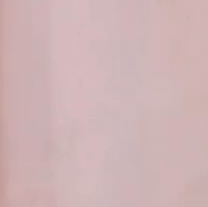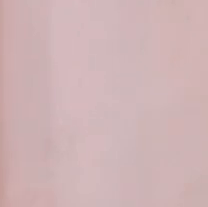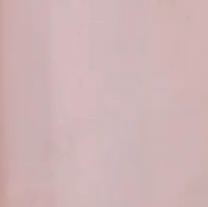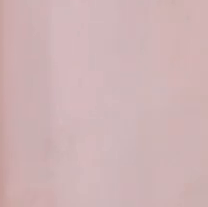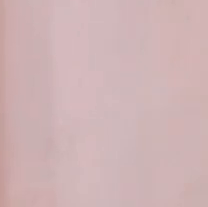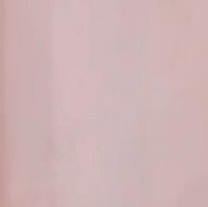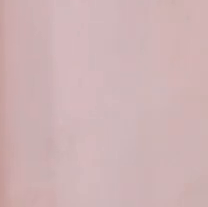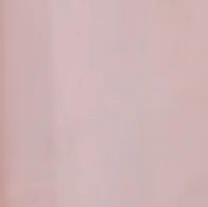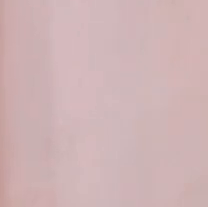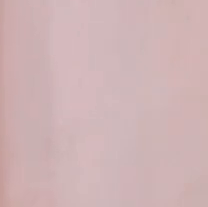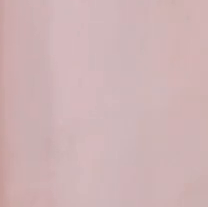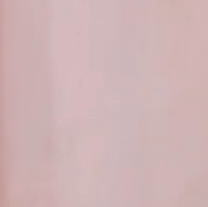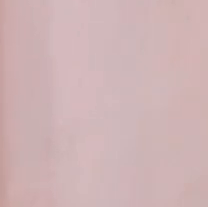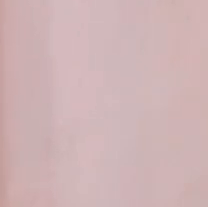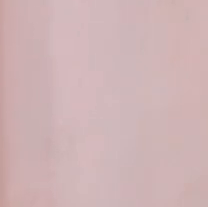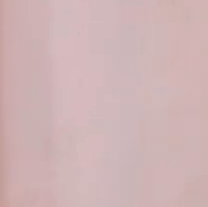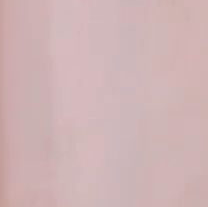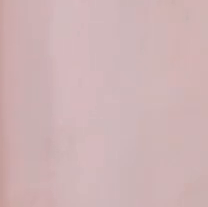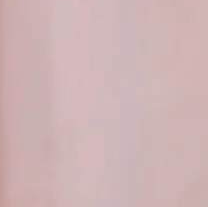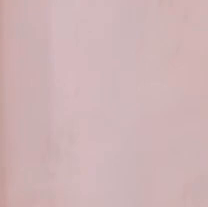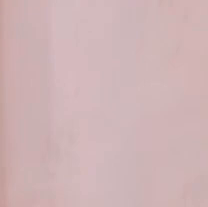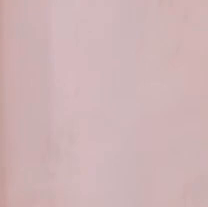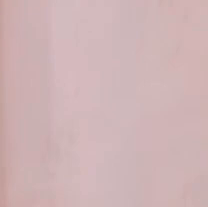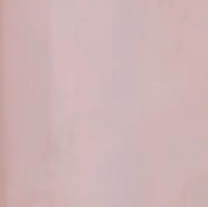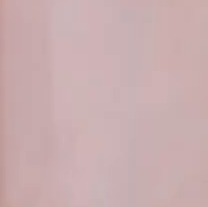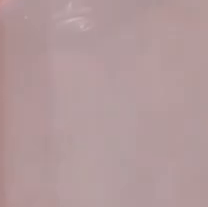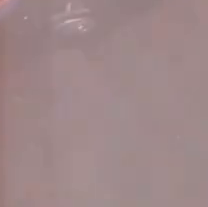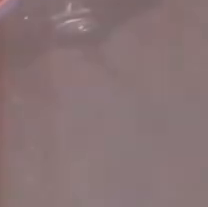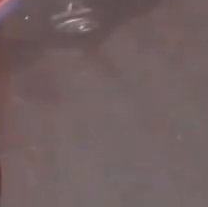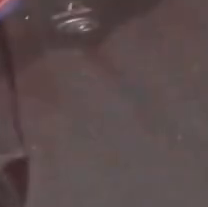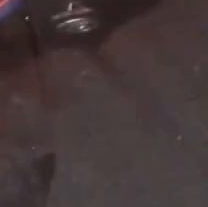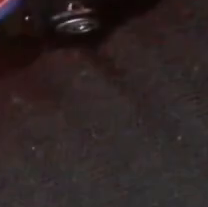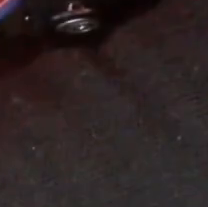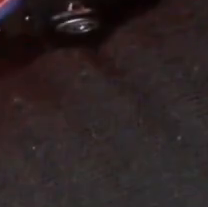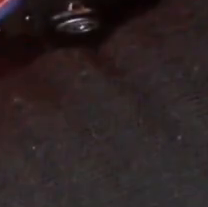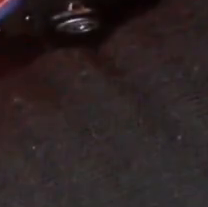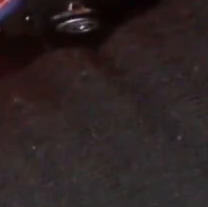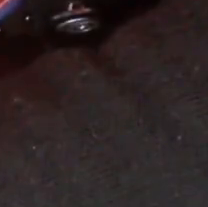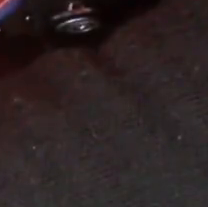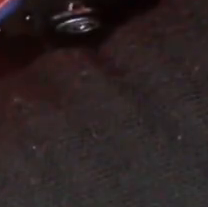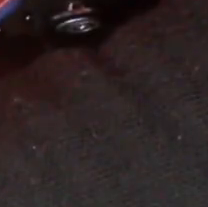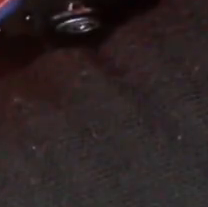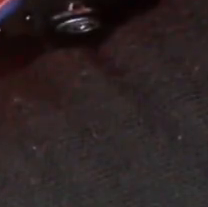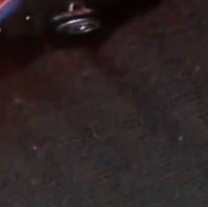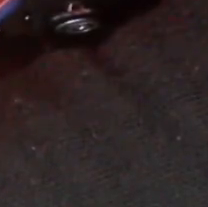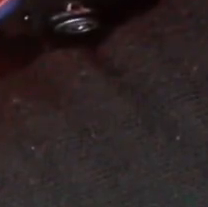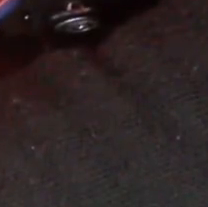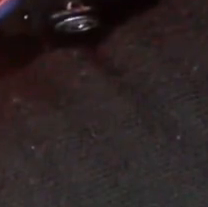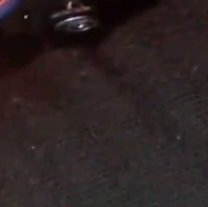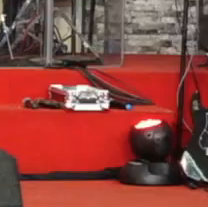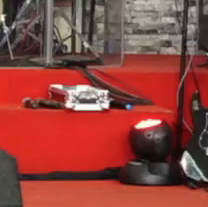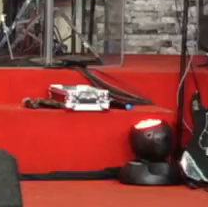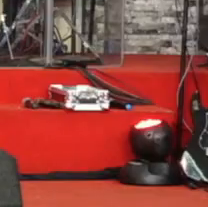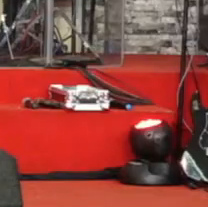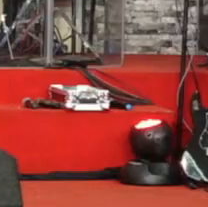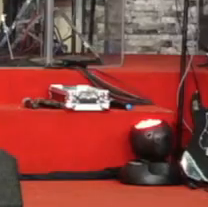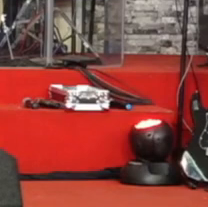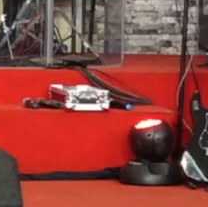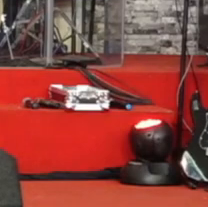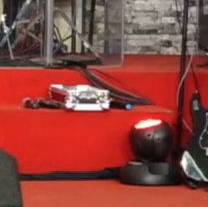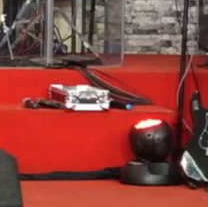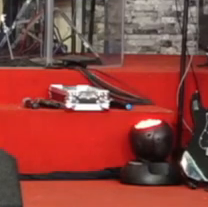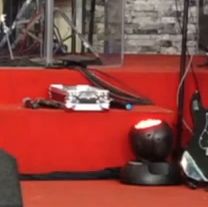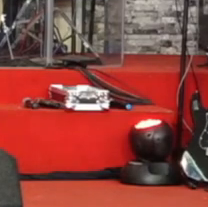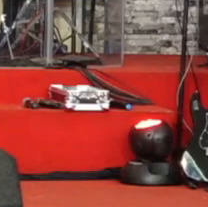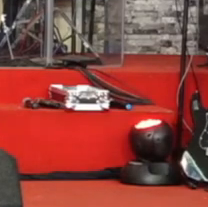wa mbegu na wakati wa kuvuna. Just like a farmer during the time when we have, after we've prepared our farms, there